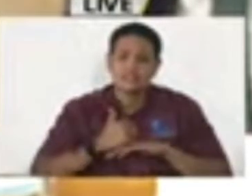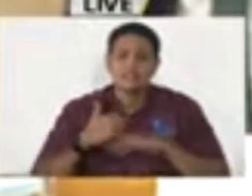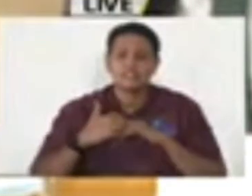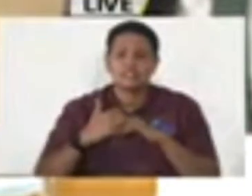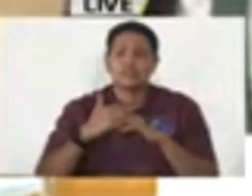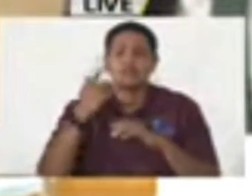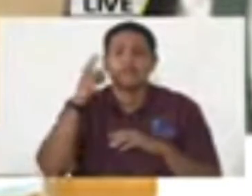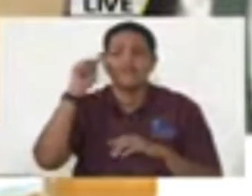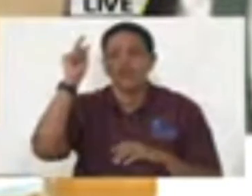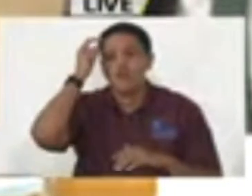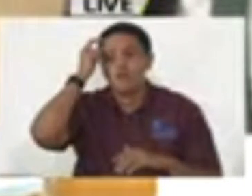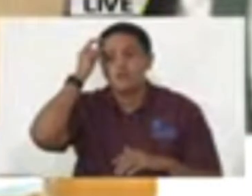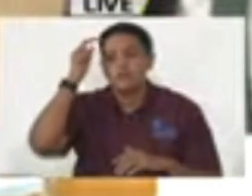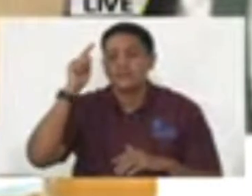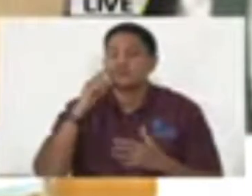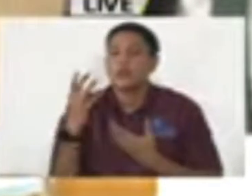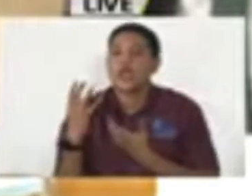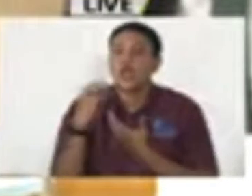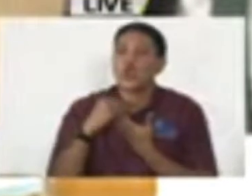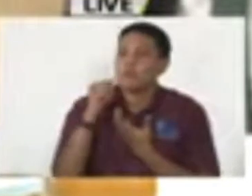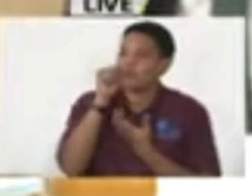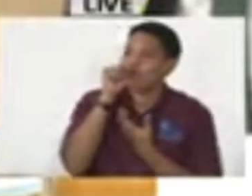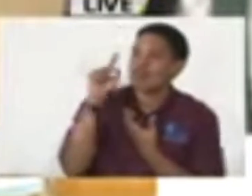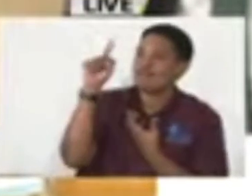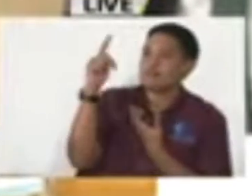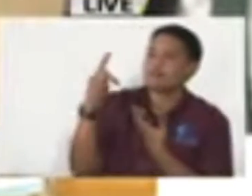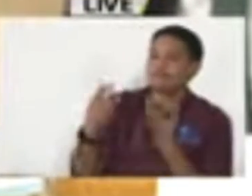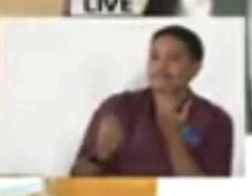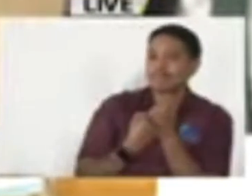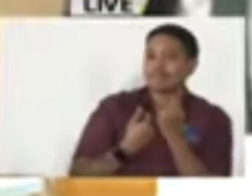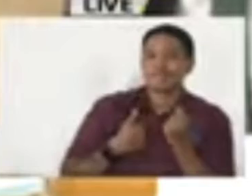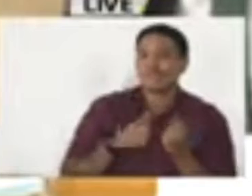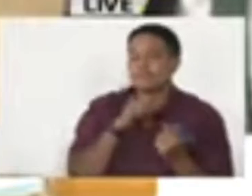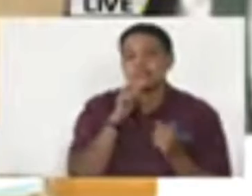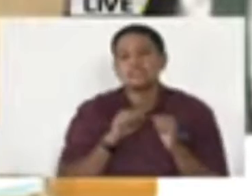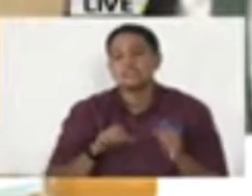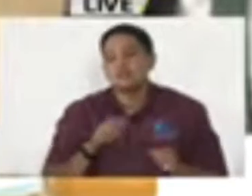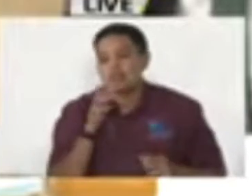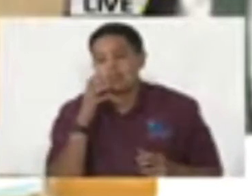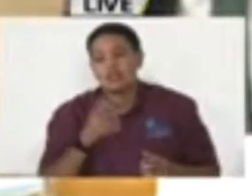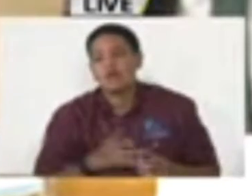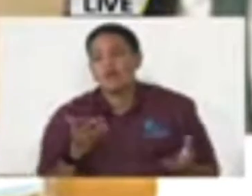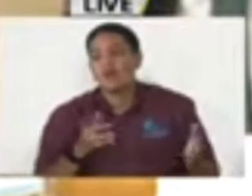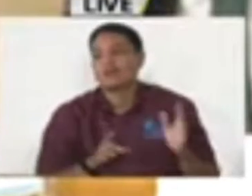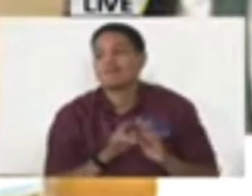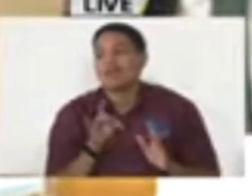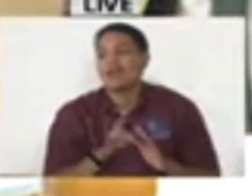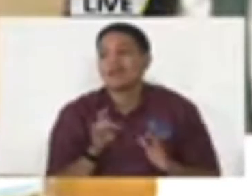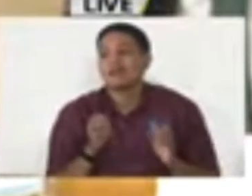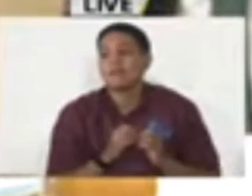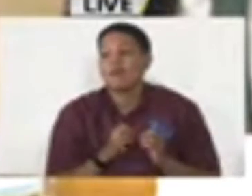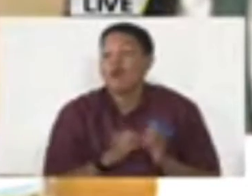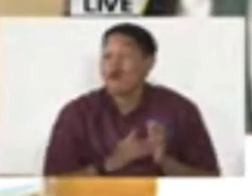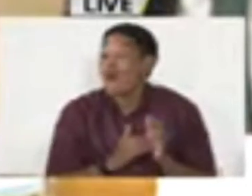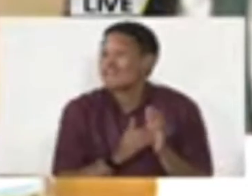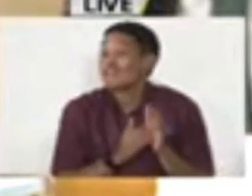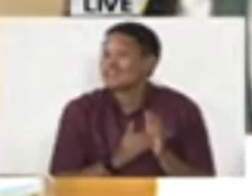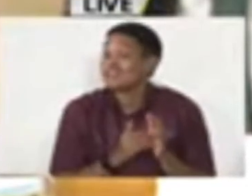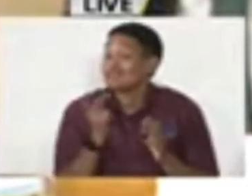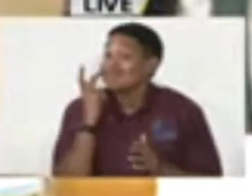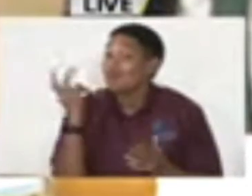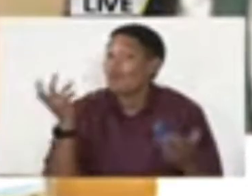for government to incorporate them in helping. What you find more often than not is